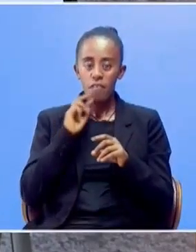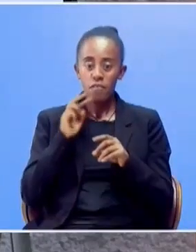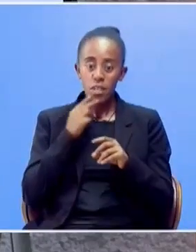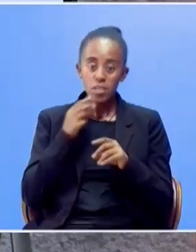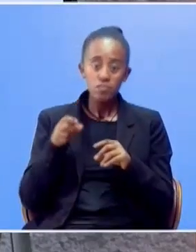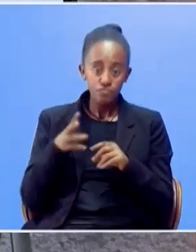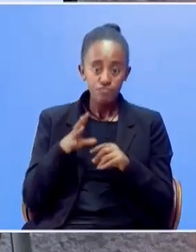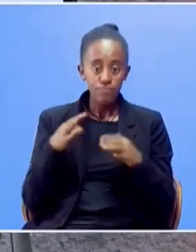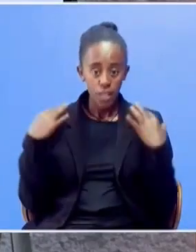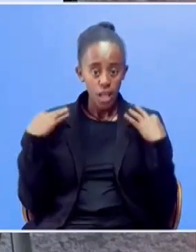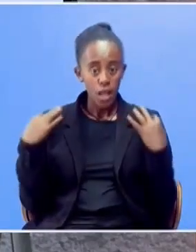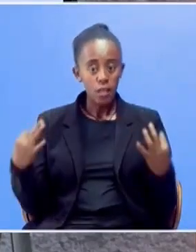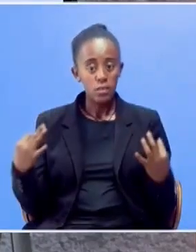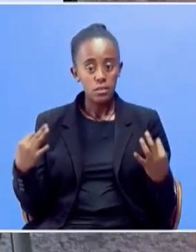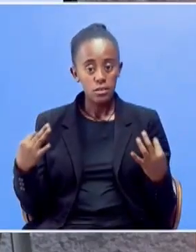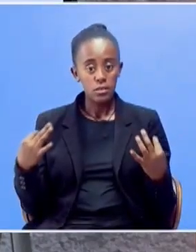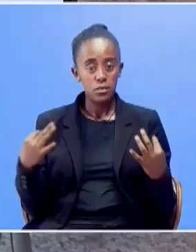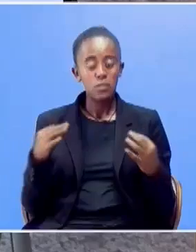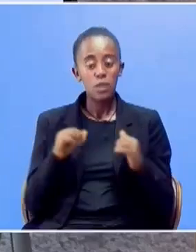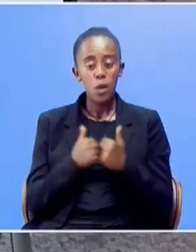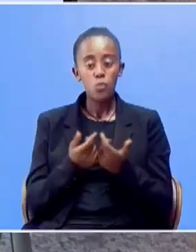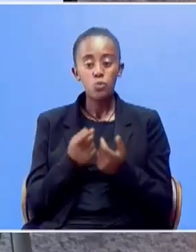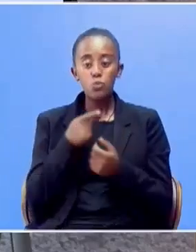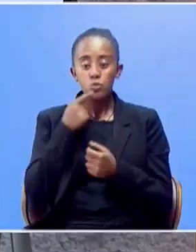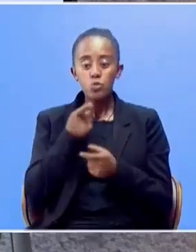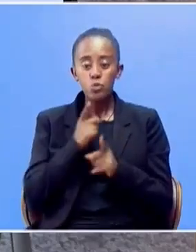healthy? Then how do I say?